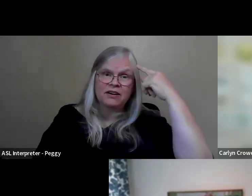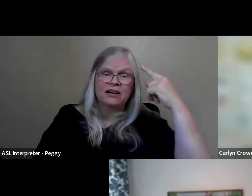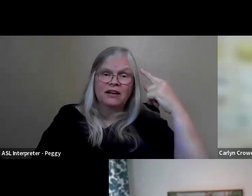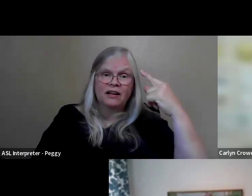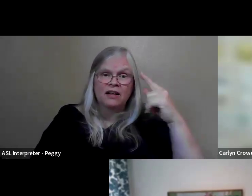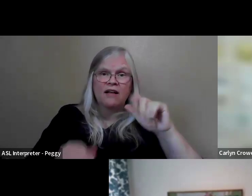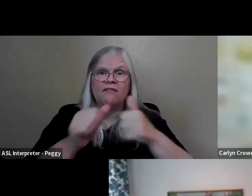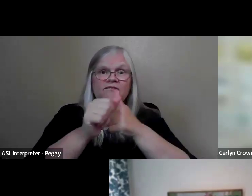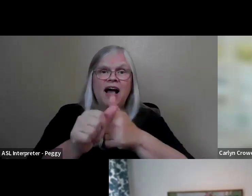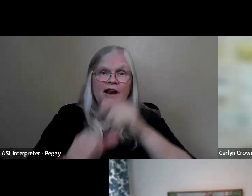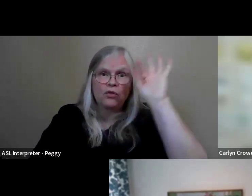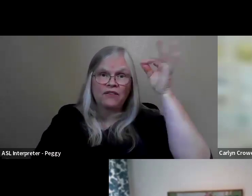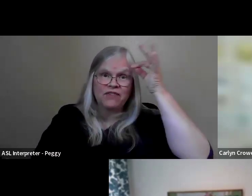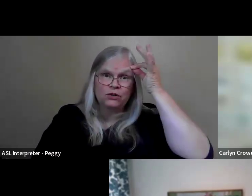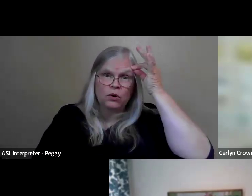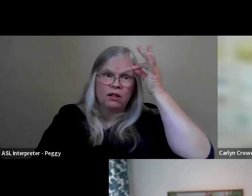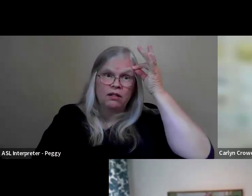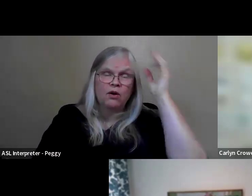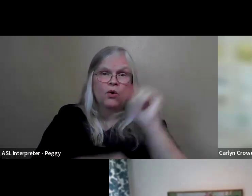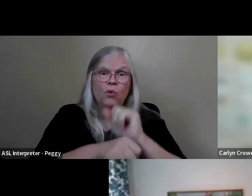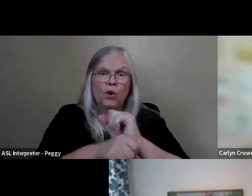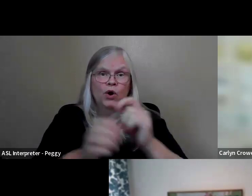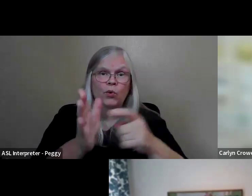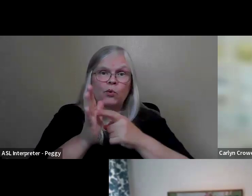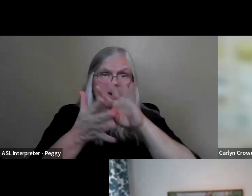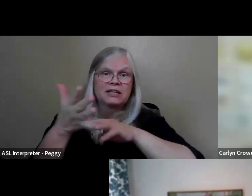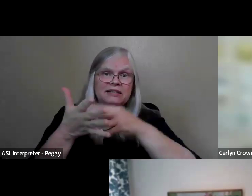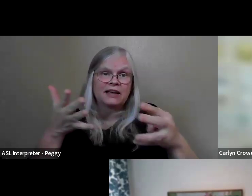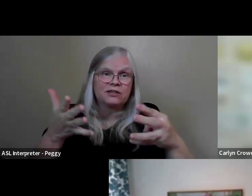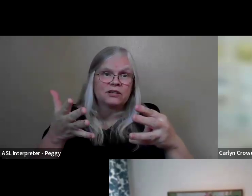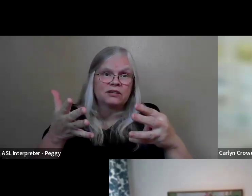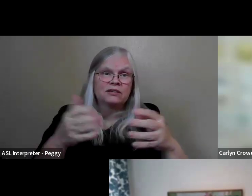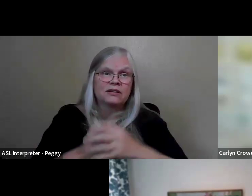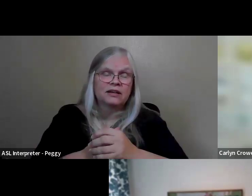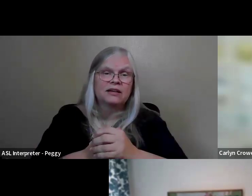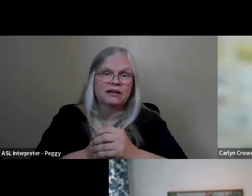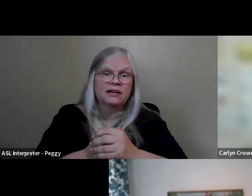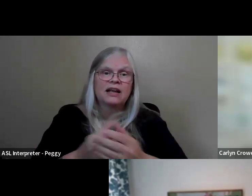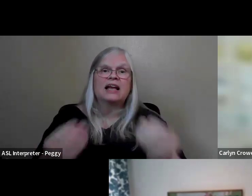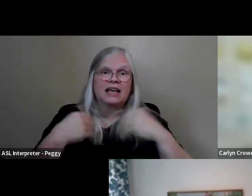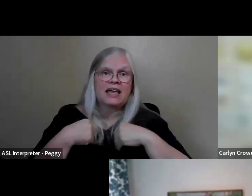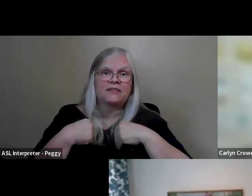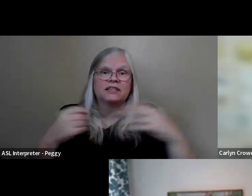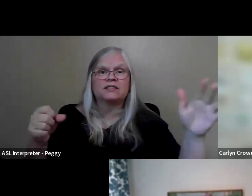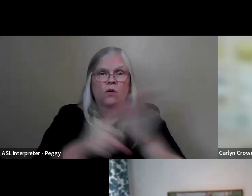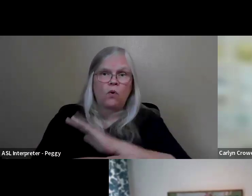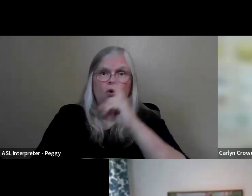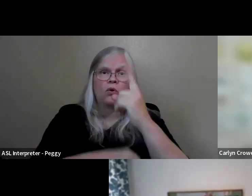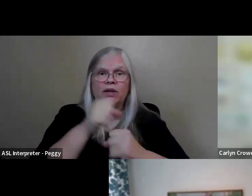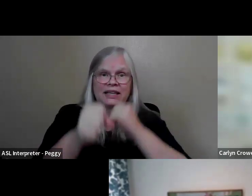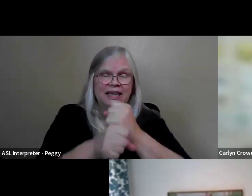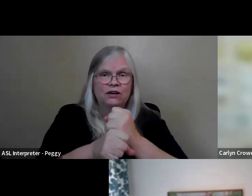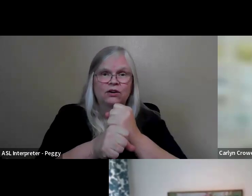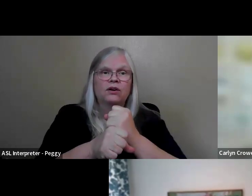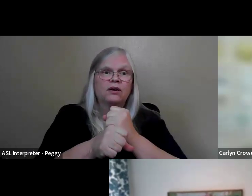follow the federal work requirement schedule, which would have been which gives us a whole year now.